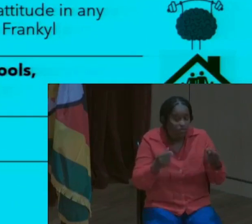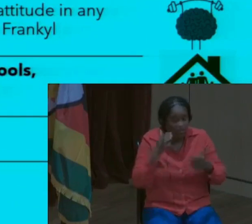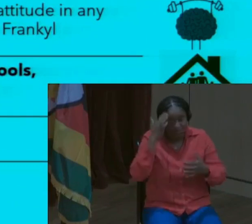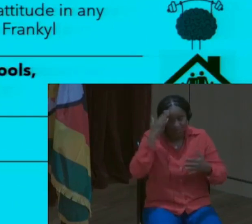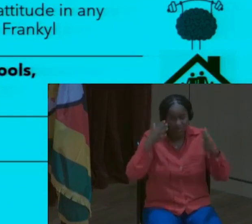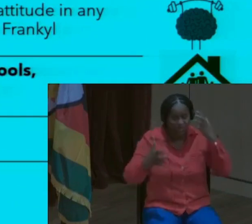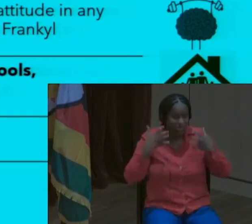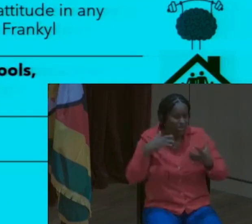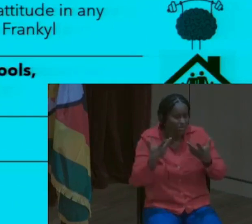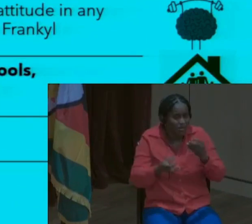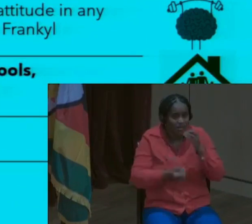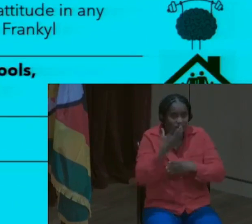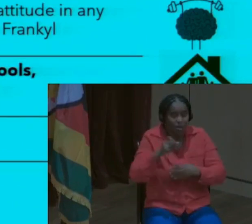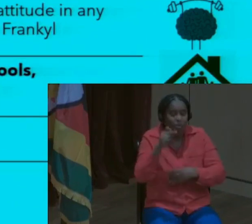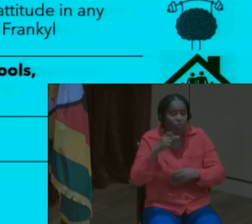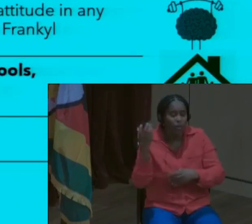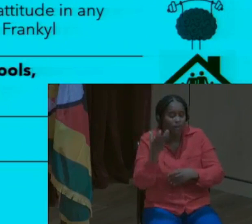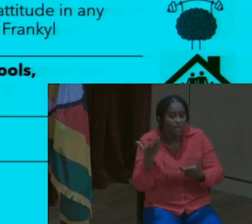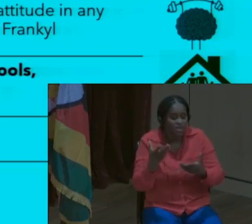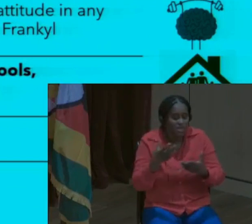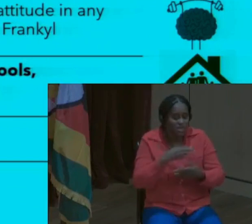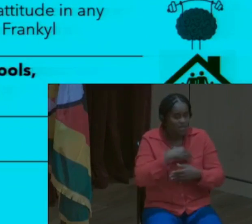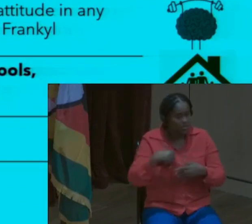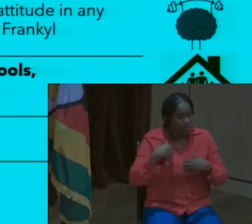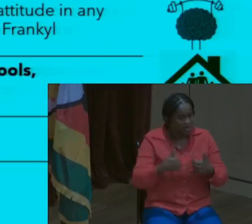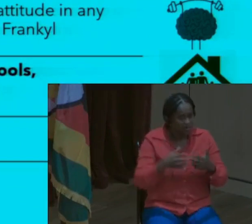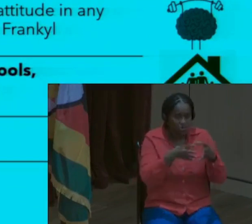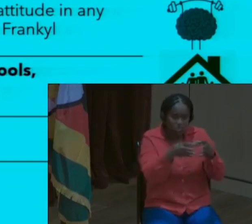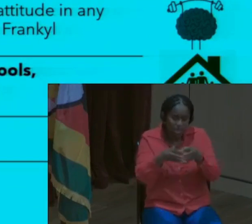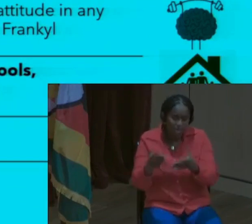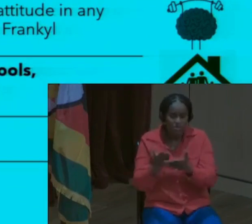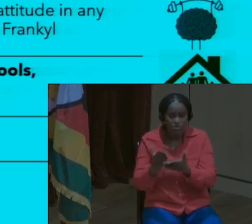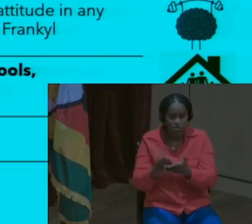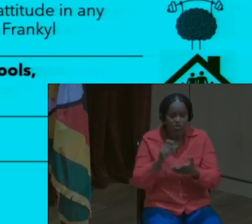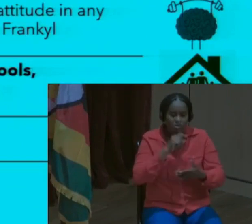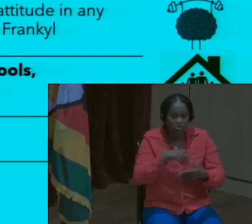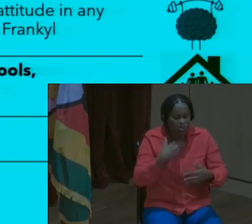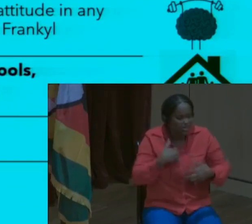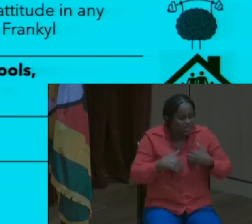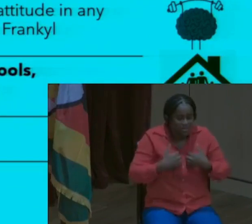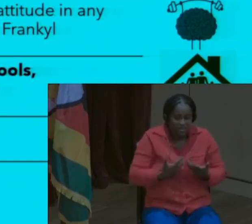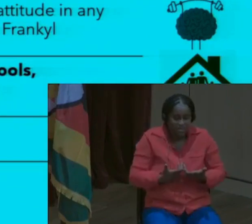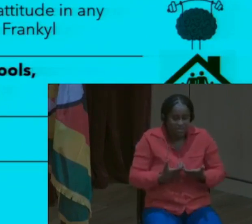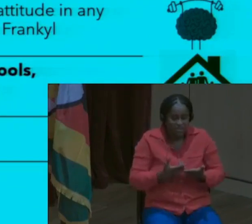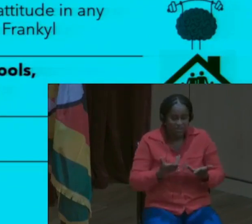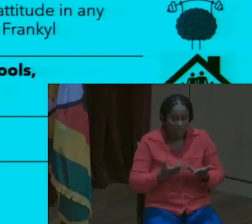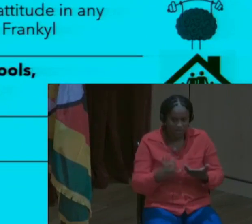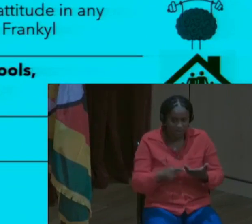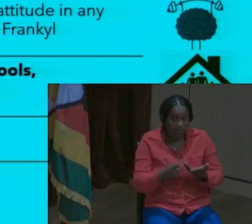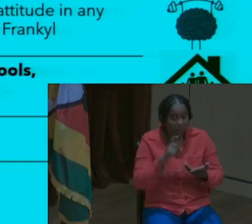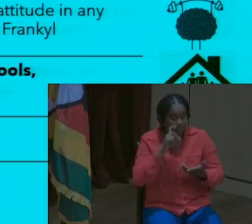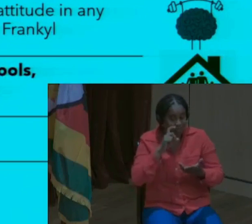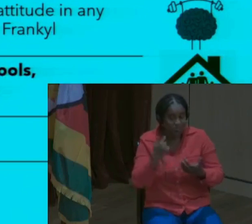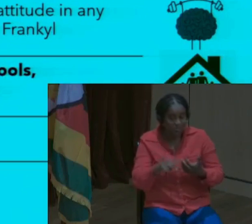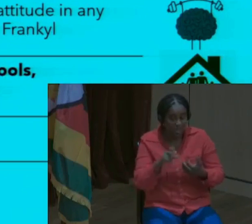churches, where we feel safe, enabling environments that make us be able to thrive and be mentally